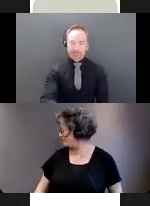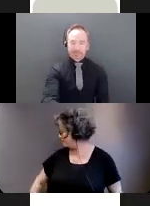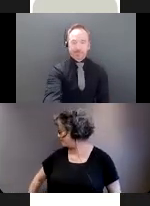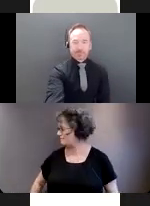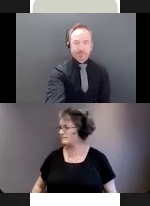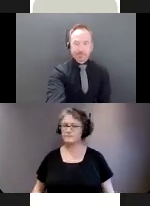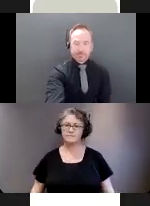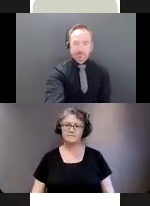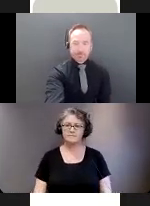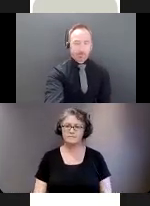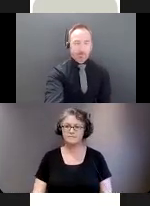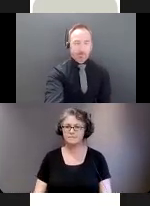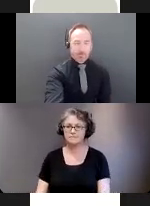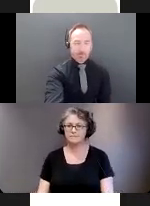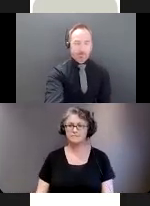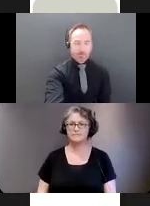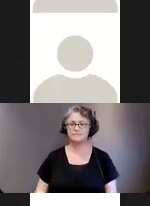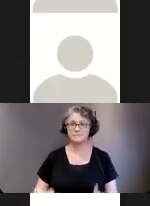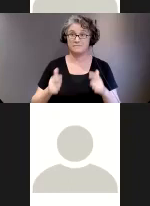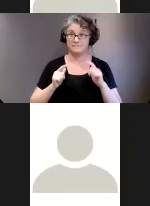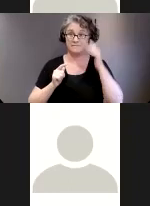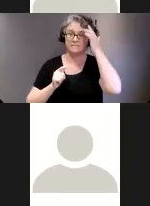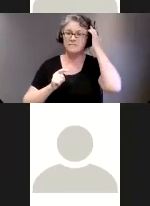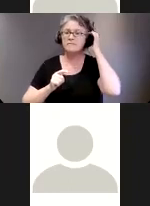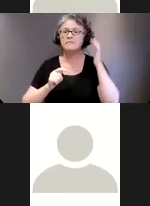violence from multiple perpetrators at the same time.